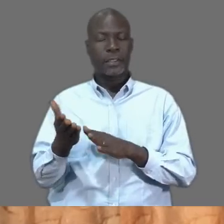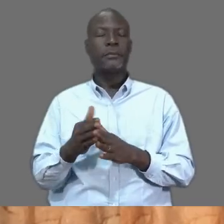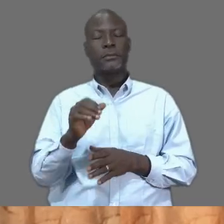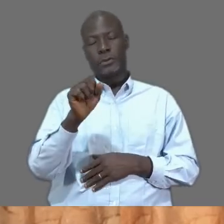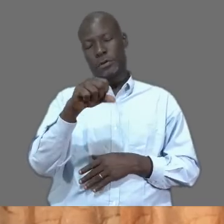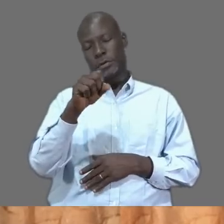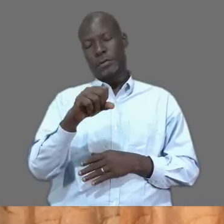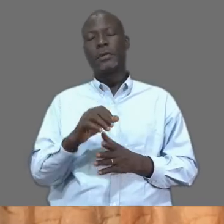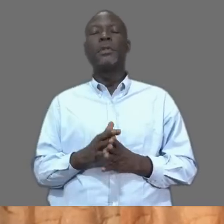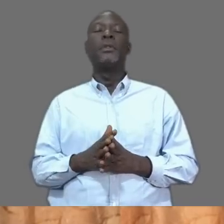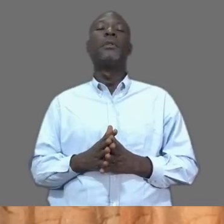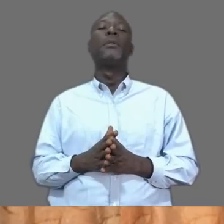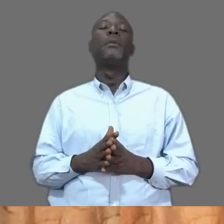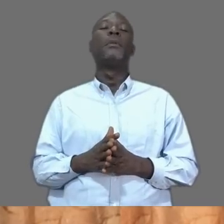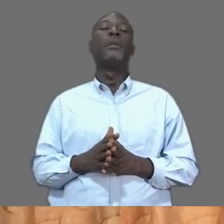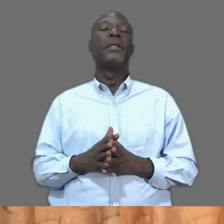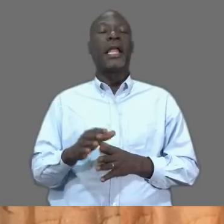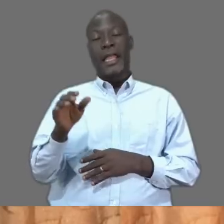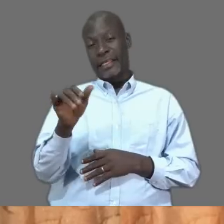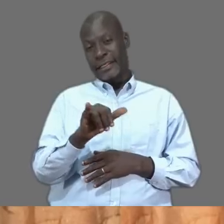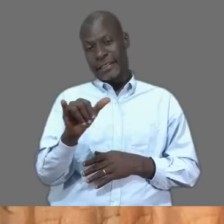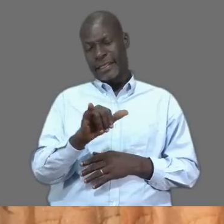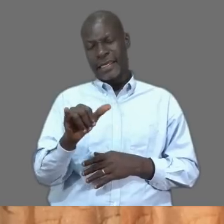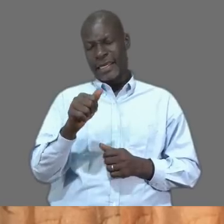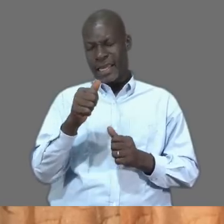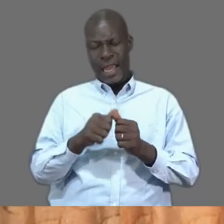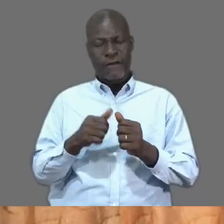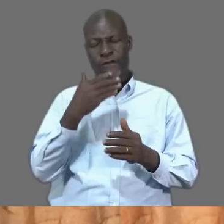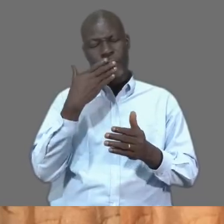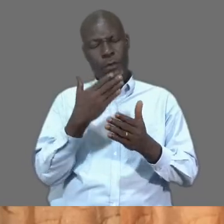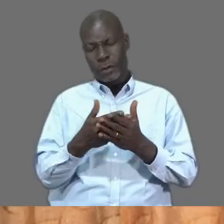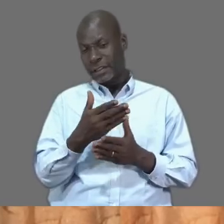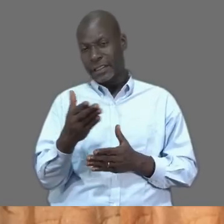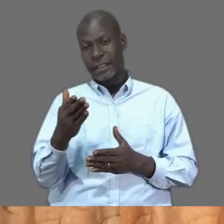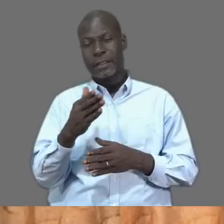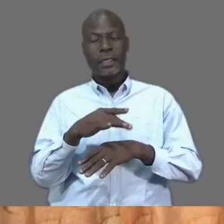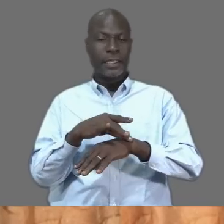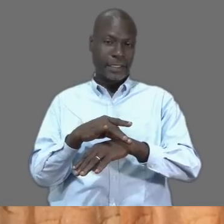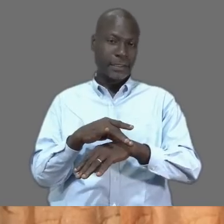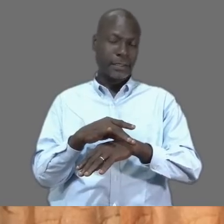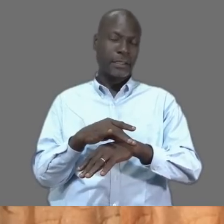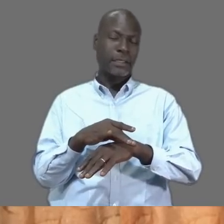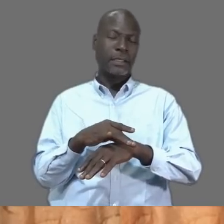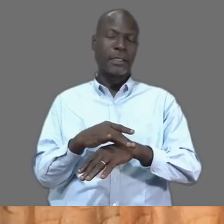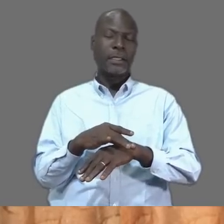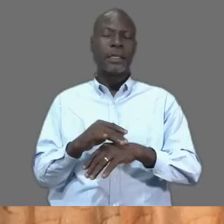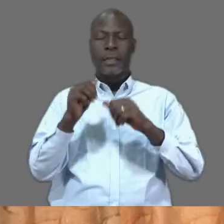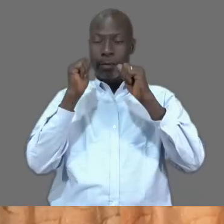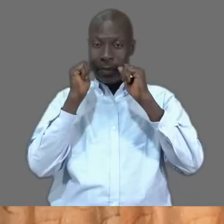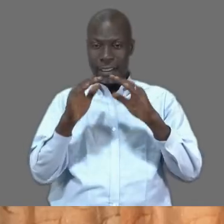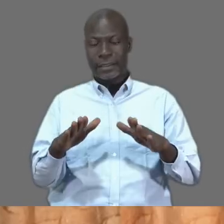asa wo da wono no na sara ena ade papa biara awuye ewo wiase no so eho